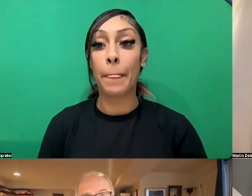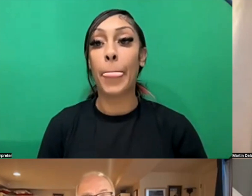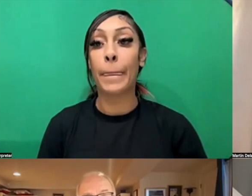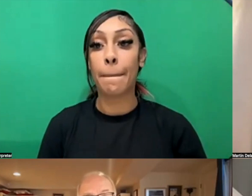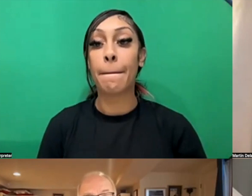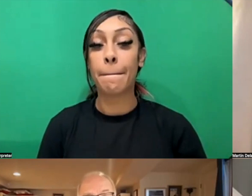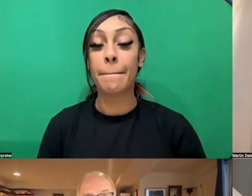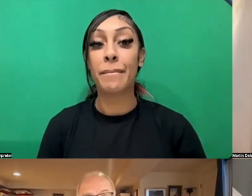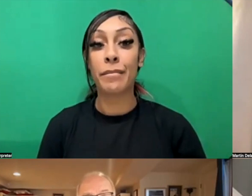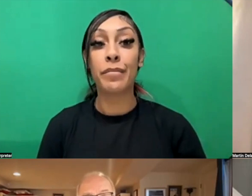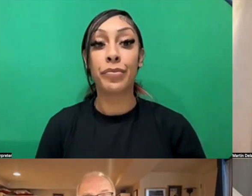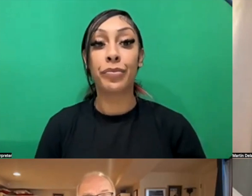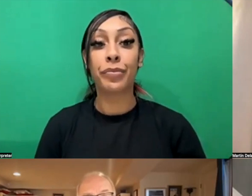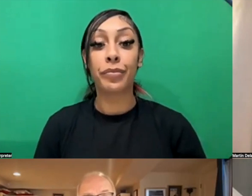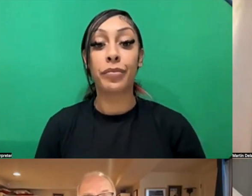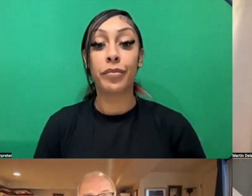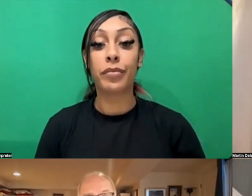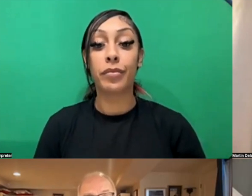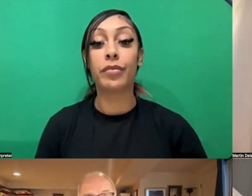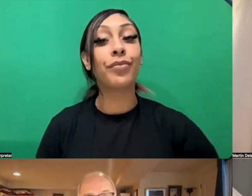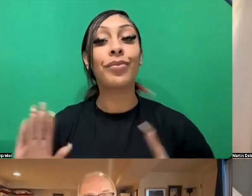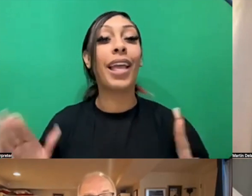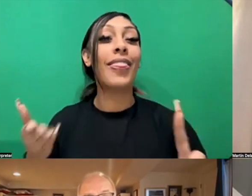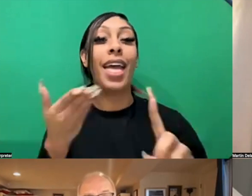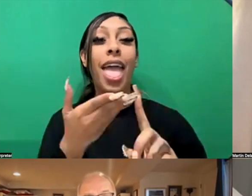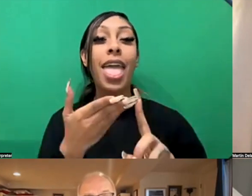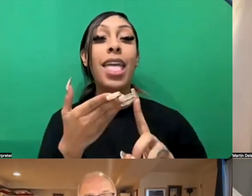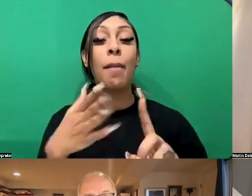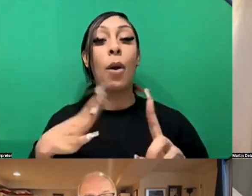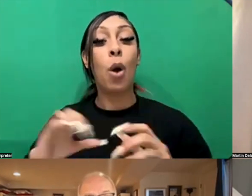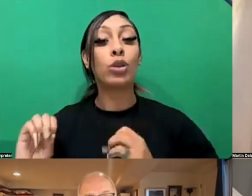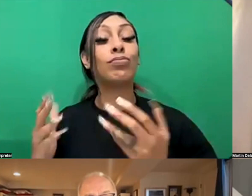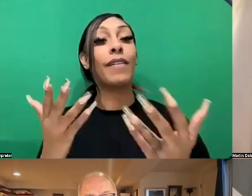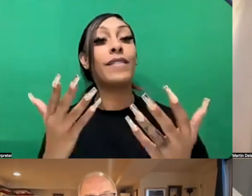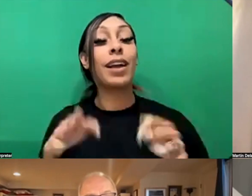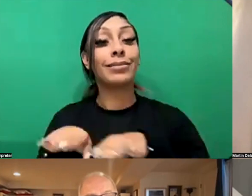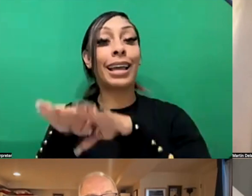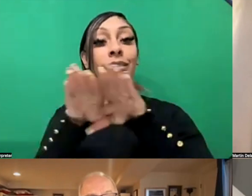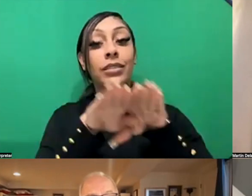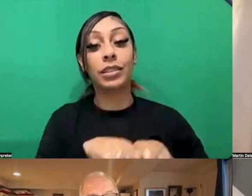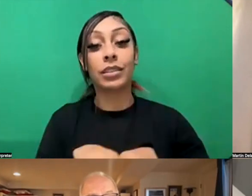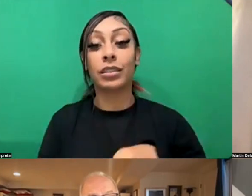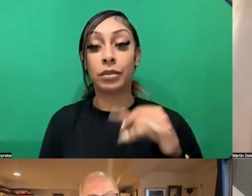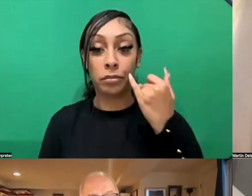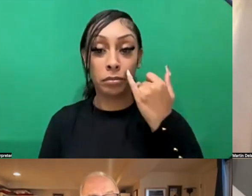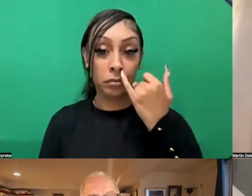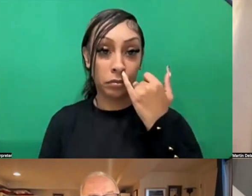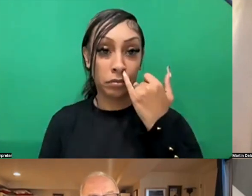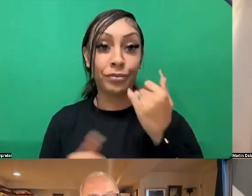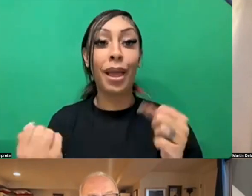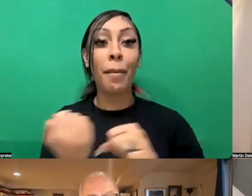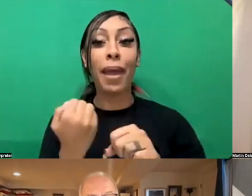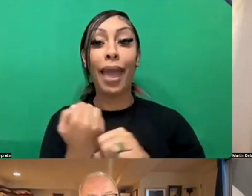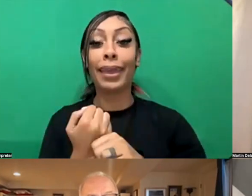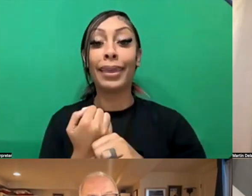is to provide a standard for making accessible